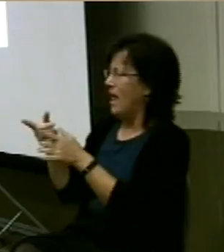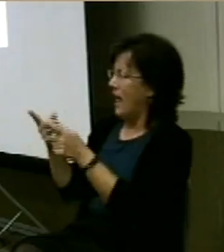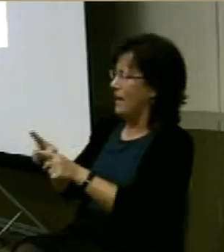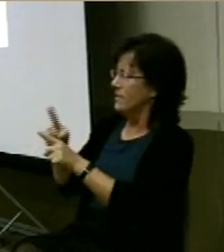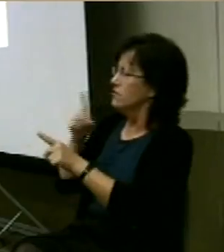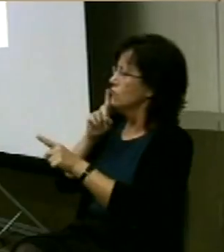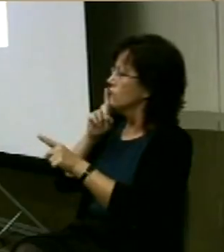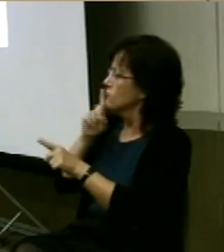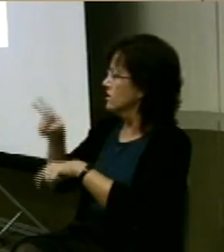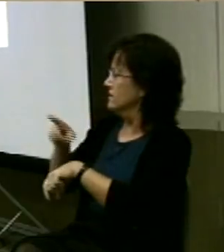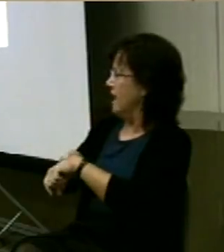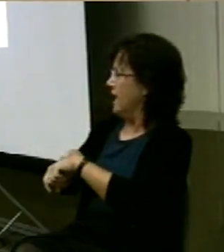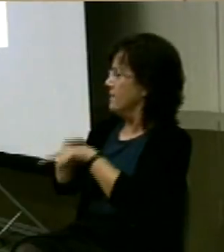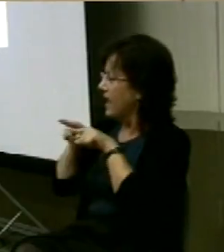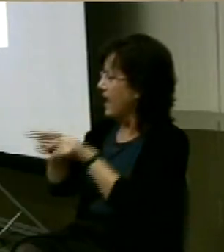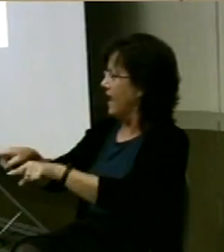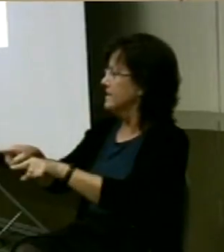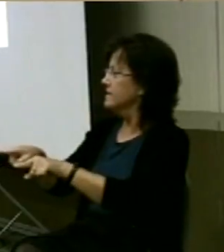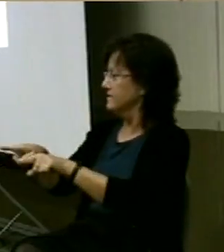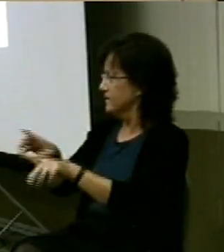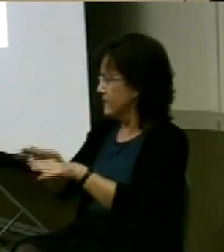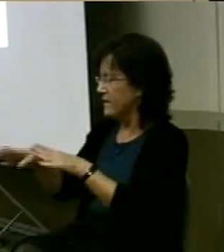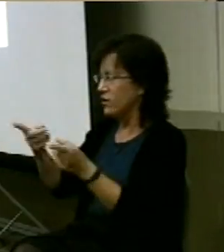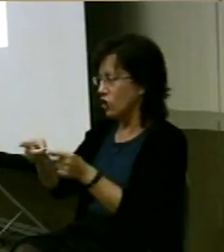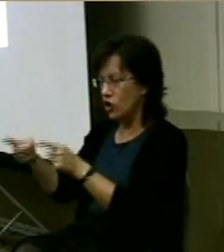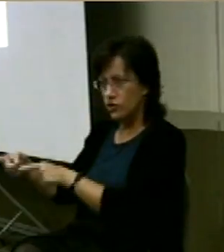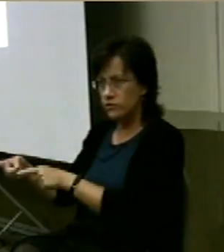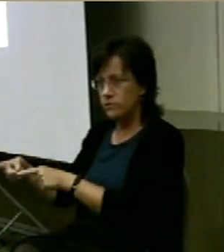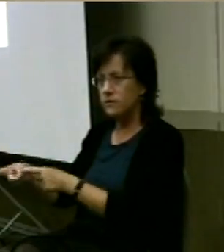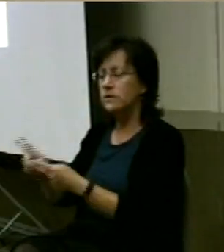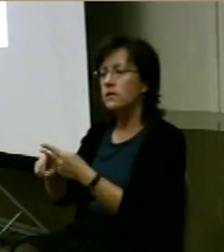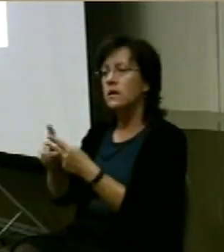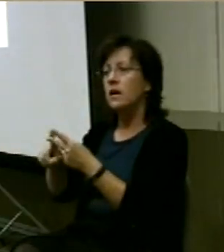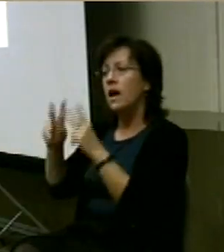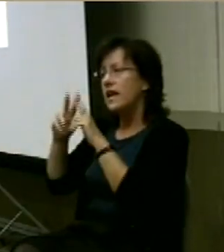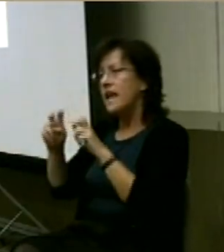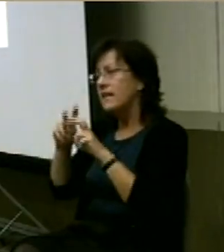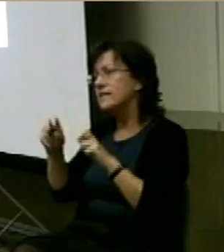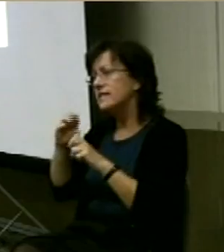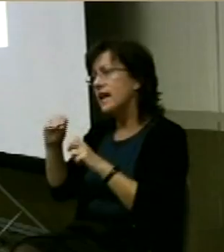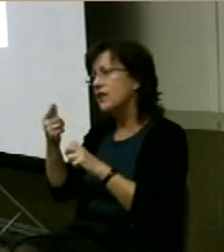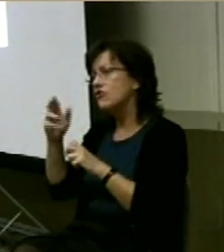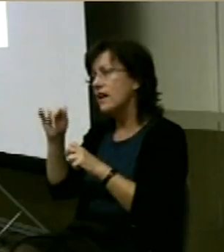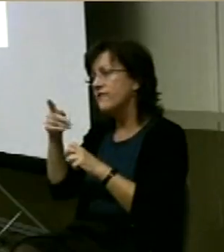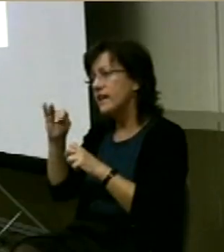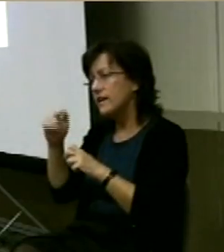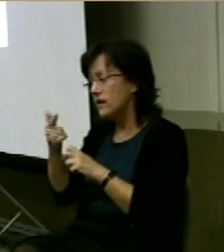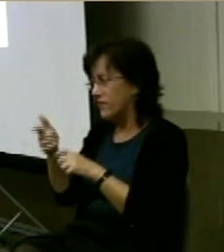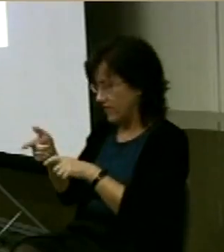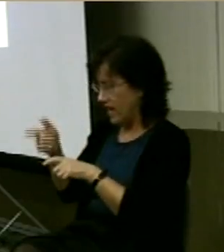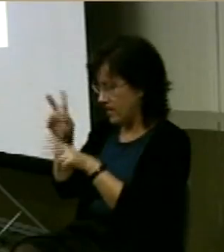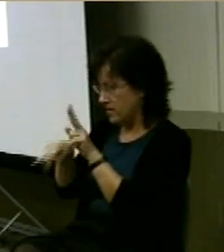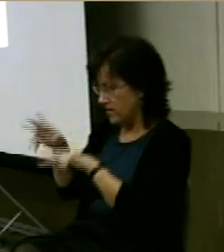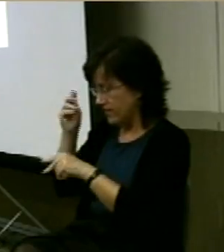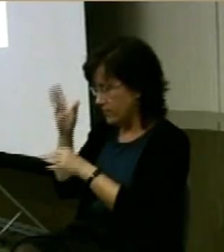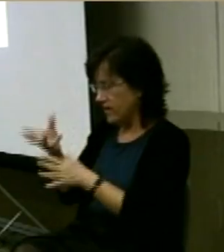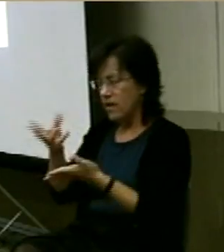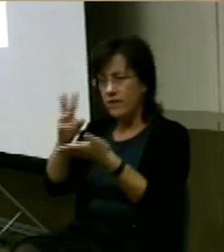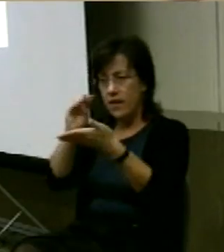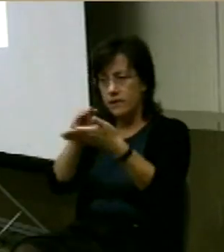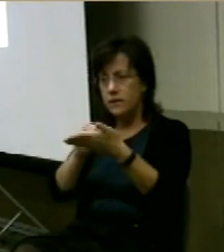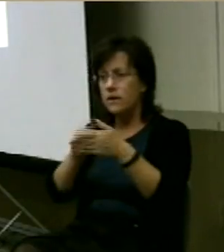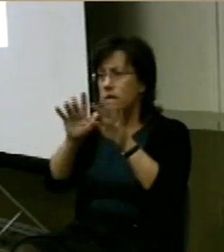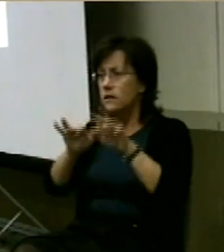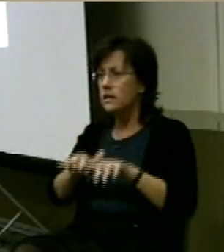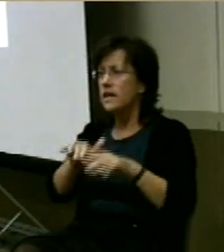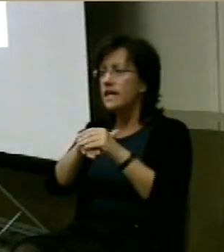these behaviors are occurring. The second thing for analysis and graphing, then that's taking that information, plugging it into some sort of program